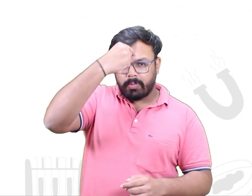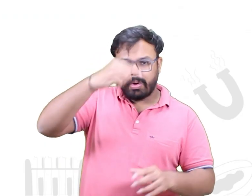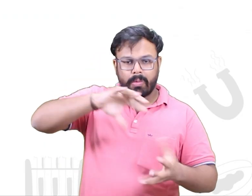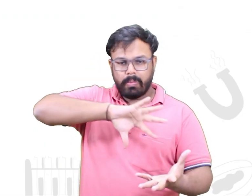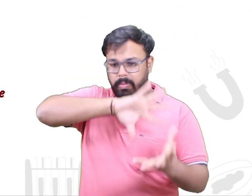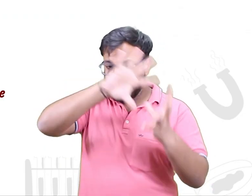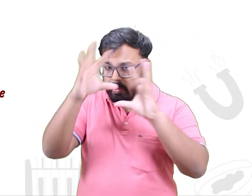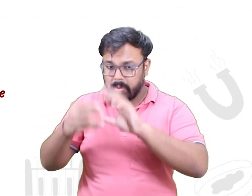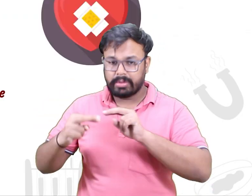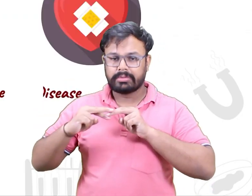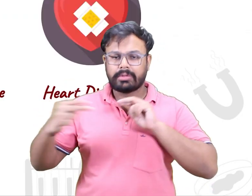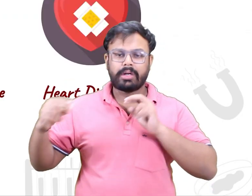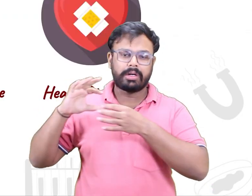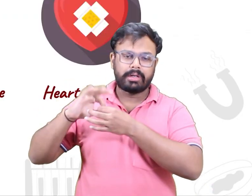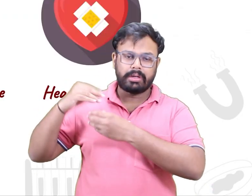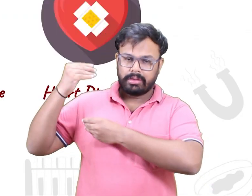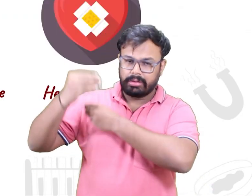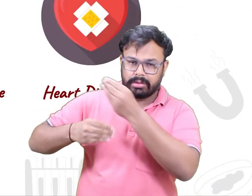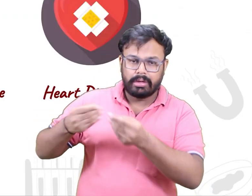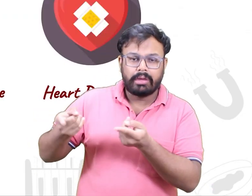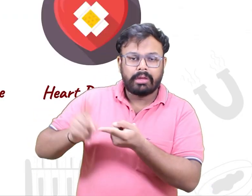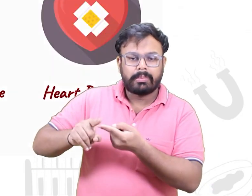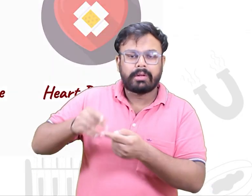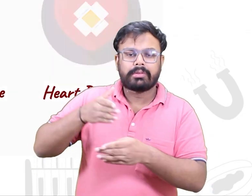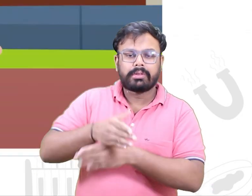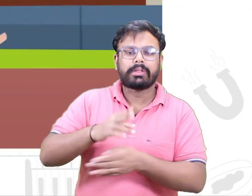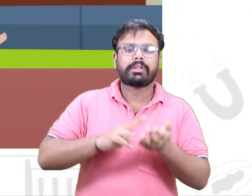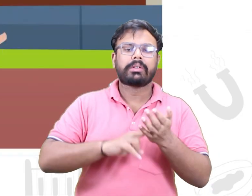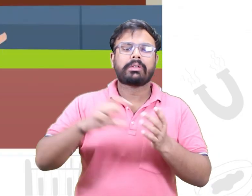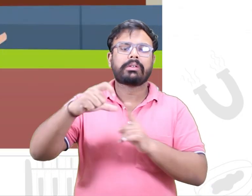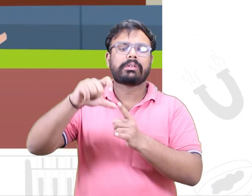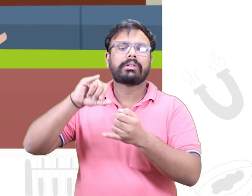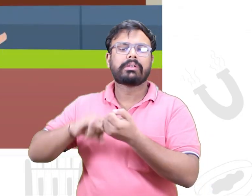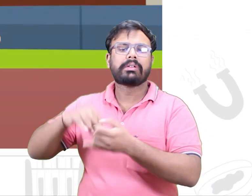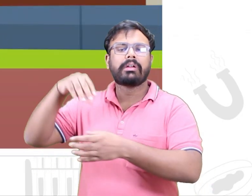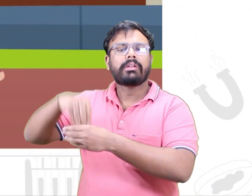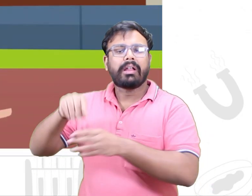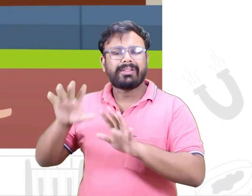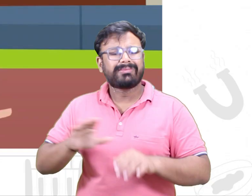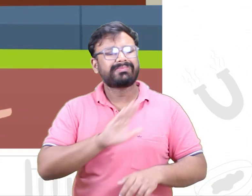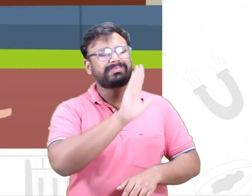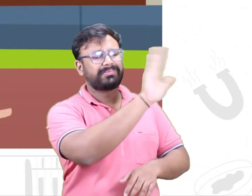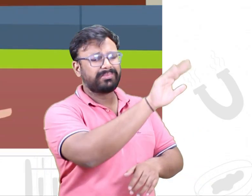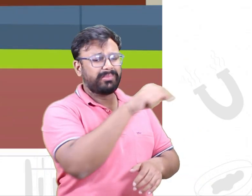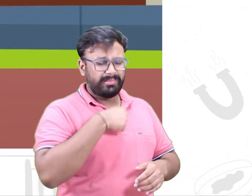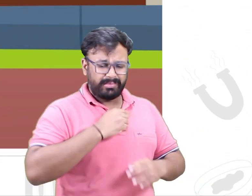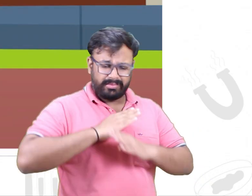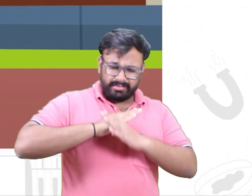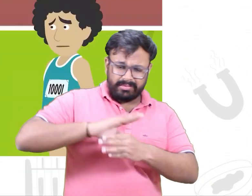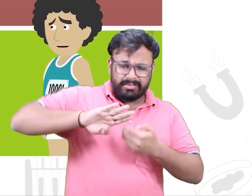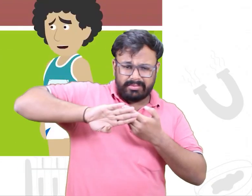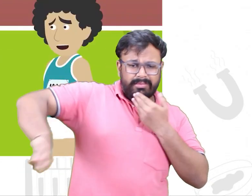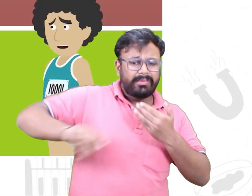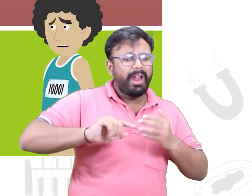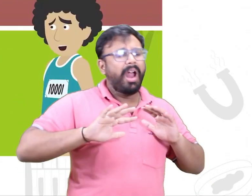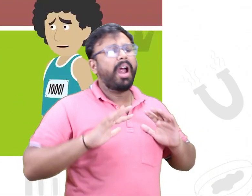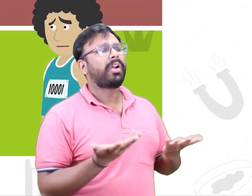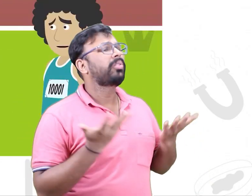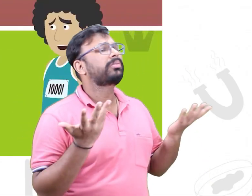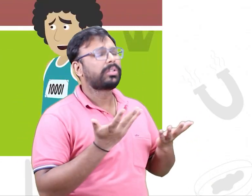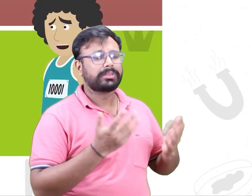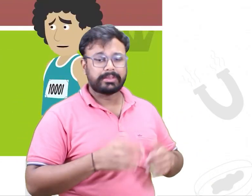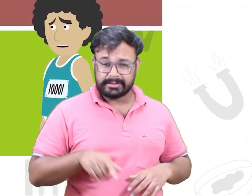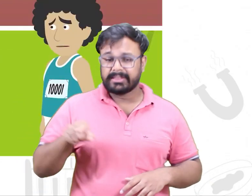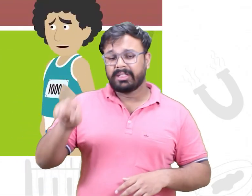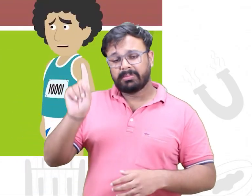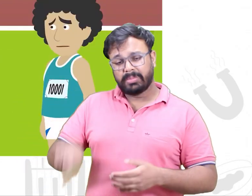have diabetes, high BP, heart disease, hereditary in their family are more susceptible to NCDs. Sir,